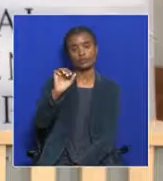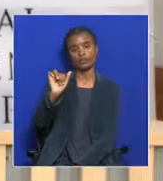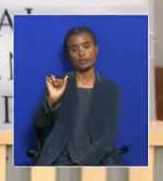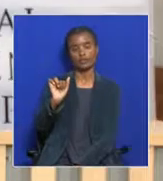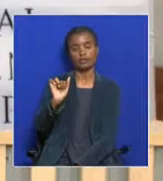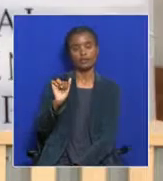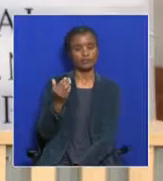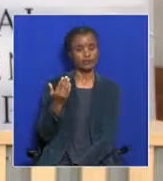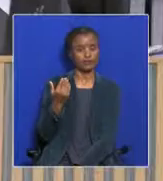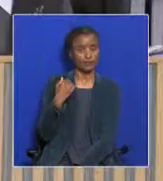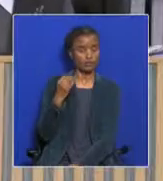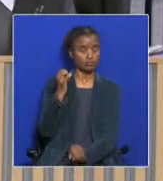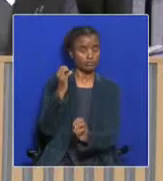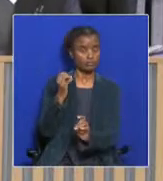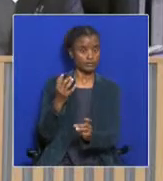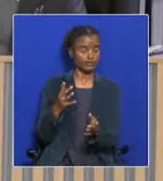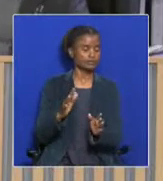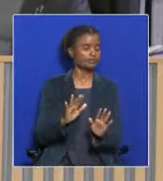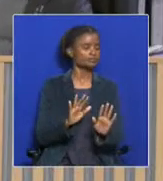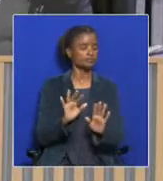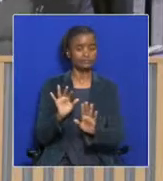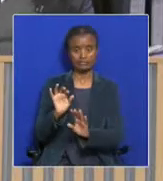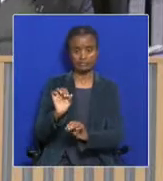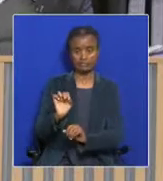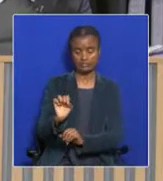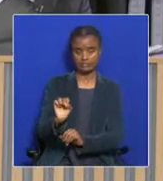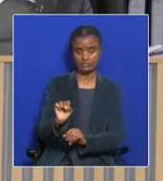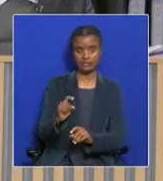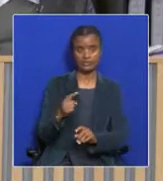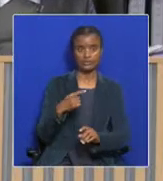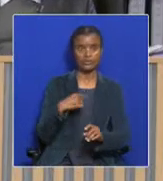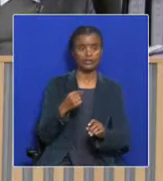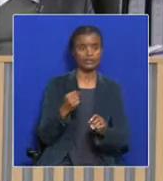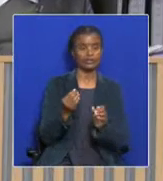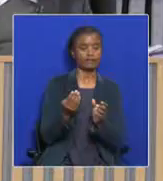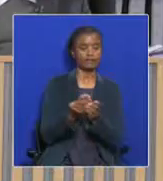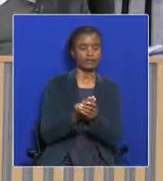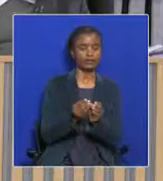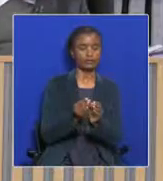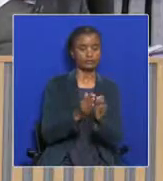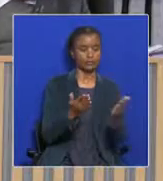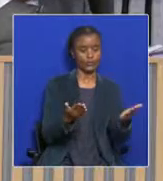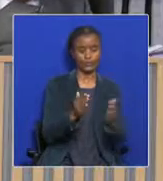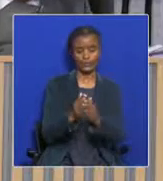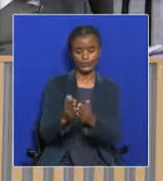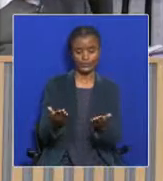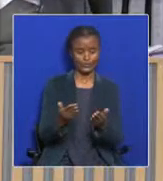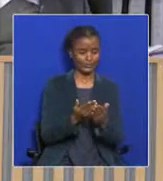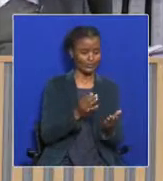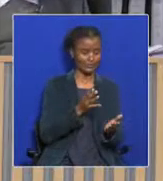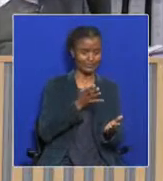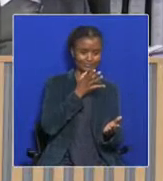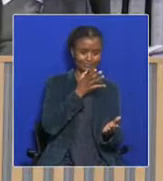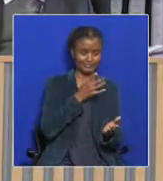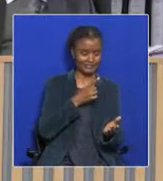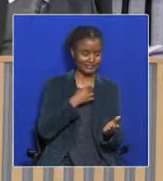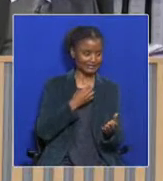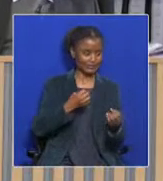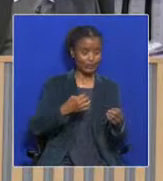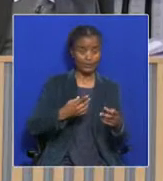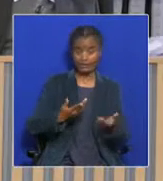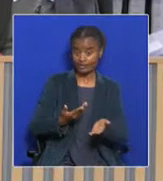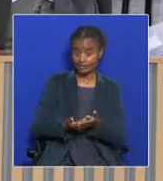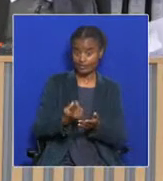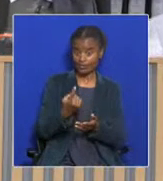Yes, Commissioner. We have a lot of open files here that get lost. Can we close any one of them and put away for now?